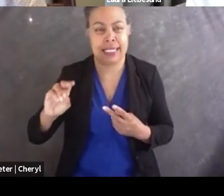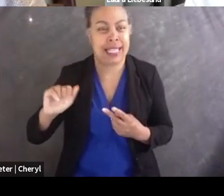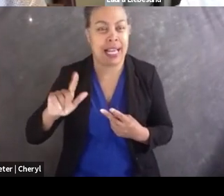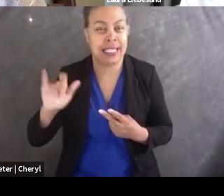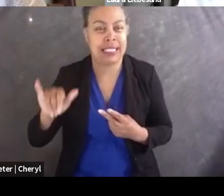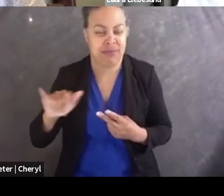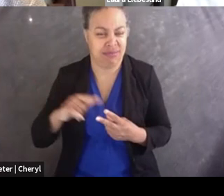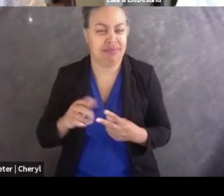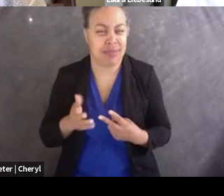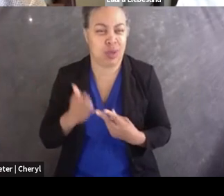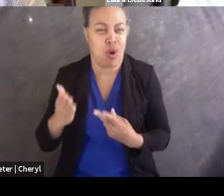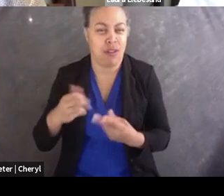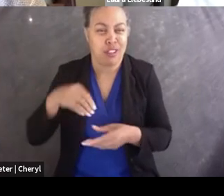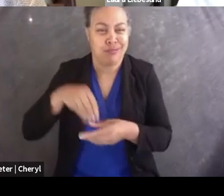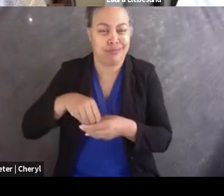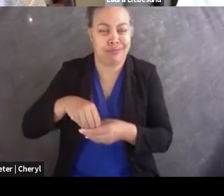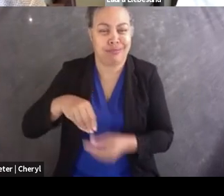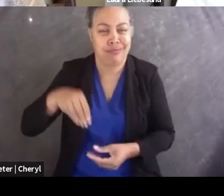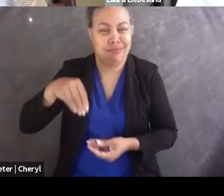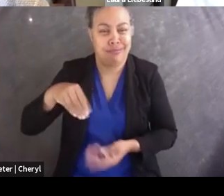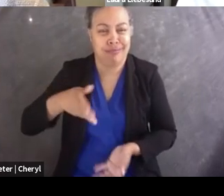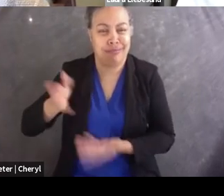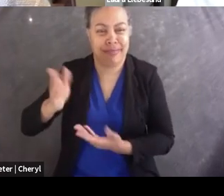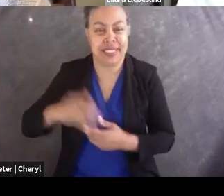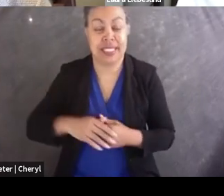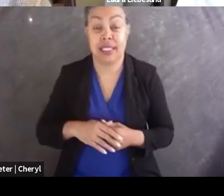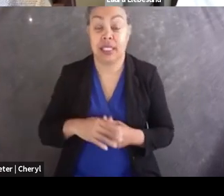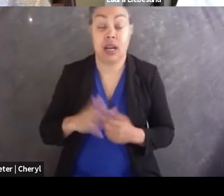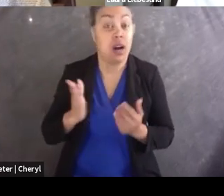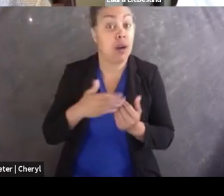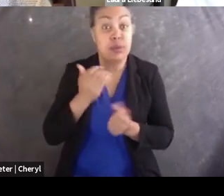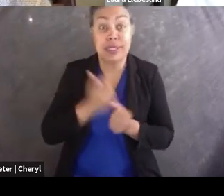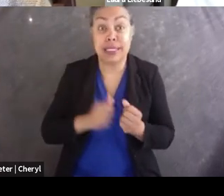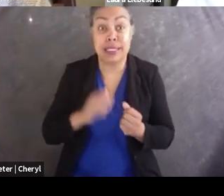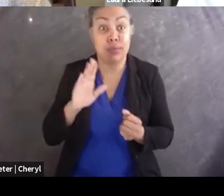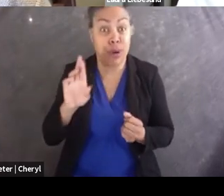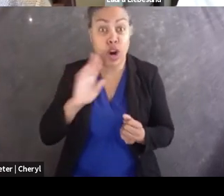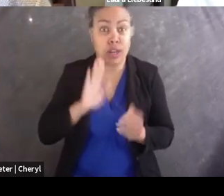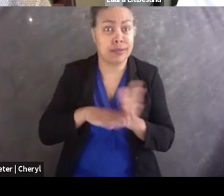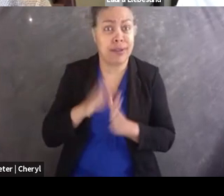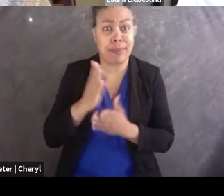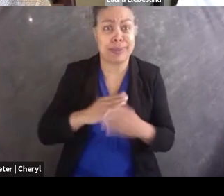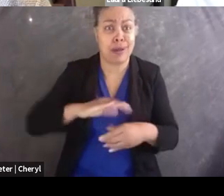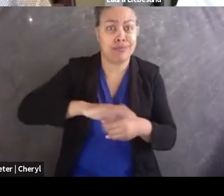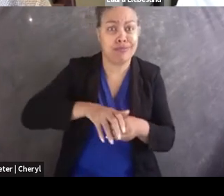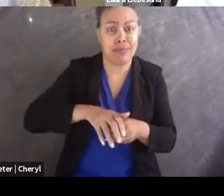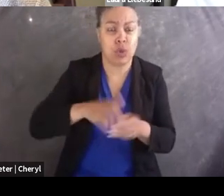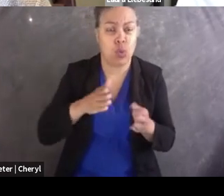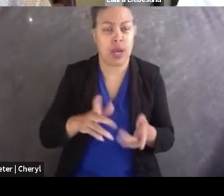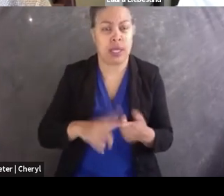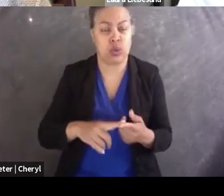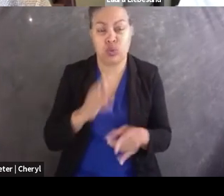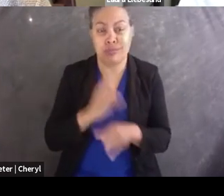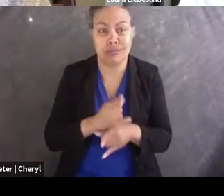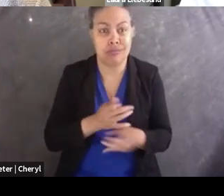about every bar in the neighborhood had some kind of sealable bottles for